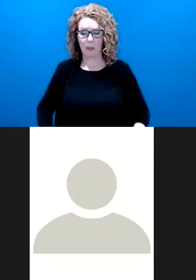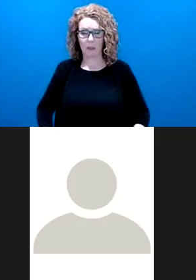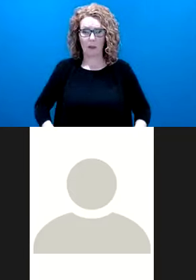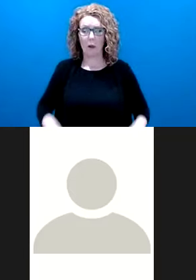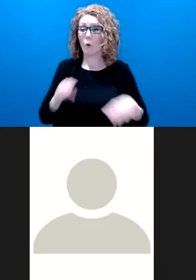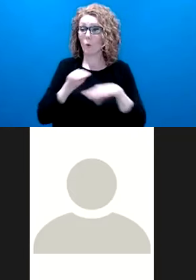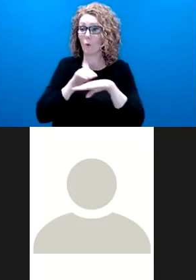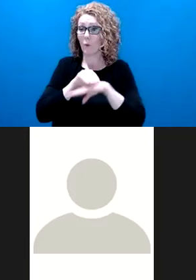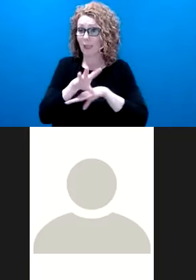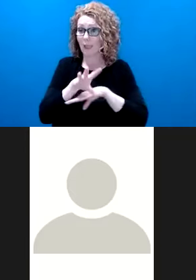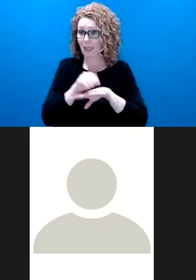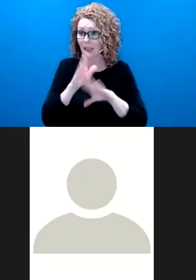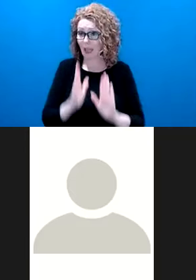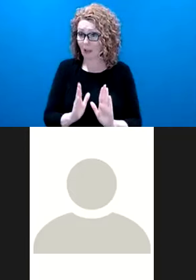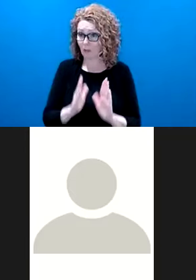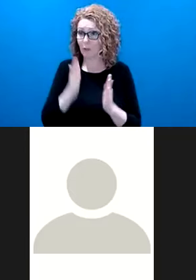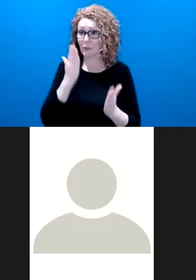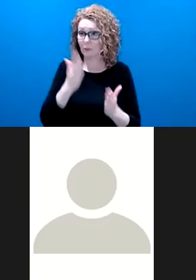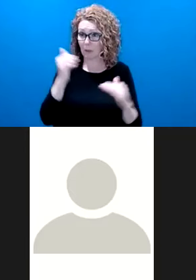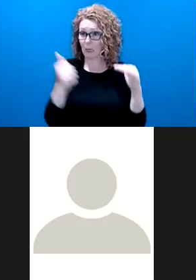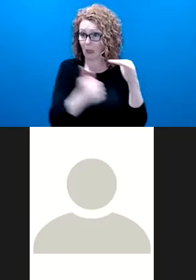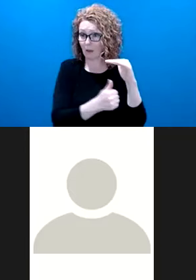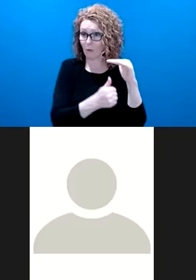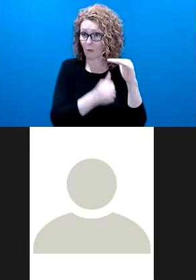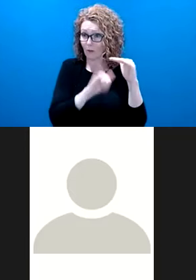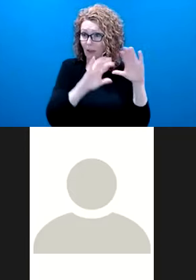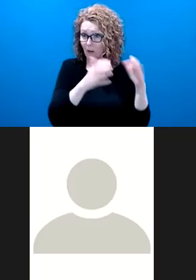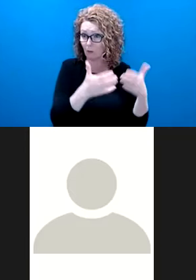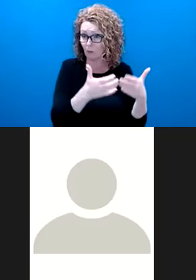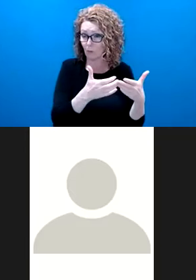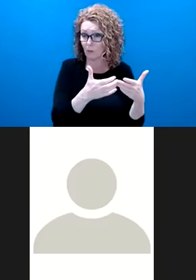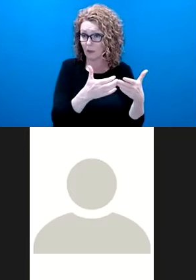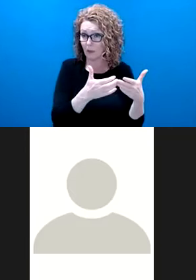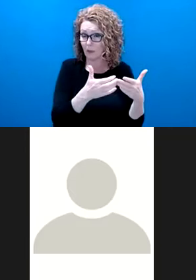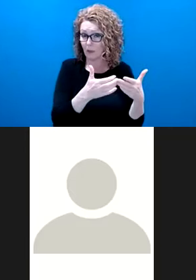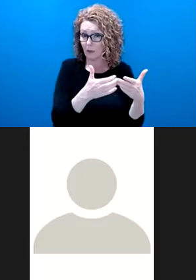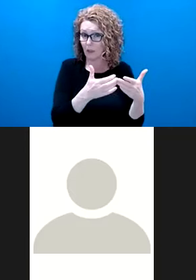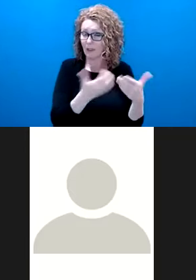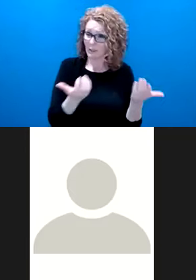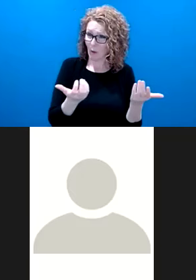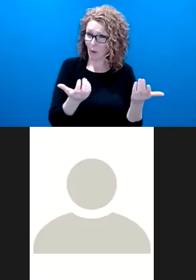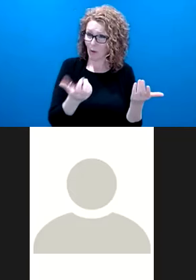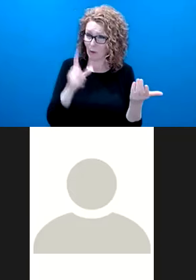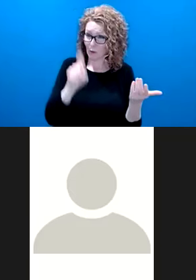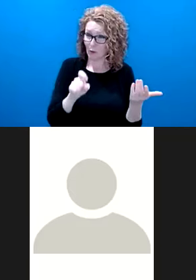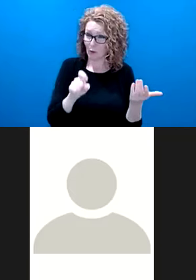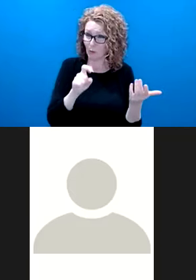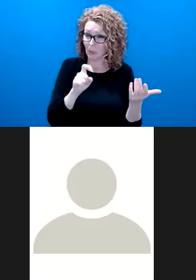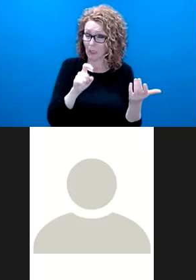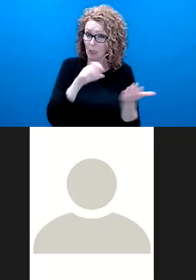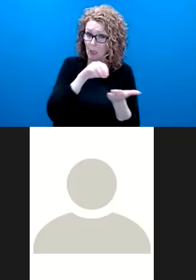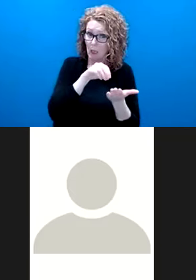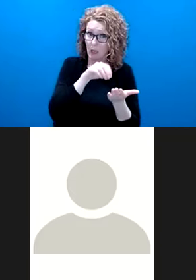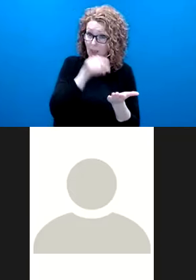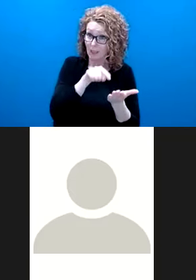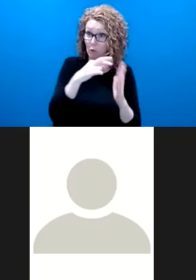Counselors, I think, would probably also fall into that. And whether it would be helpful to specify for those professions in this